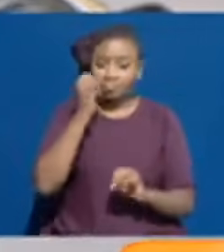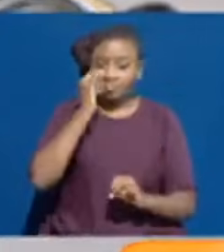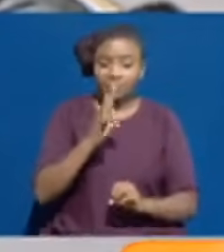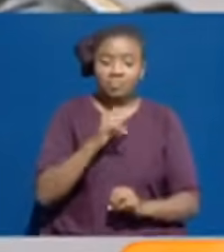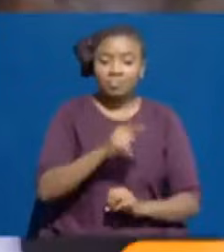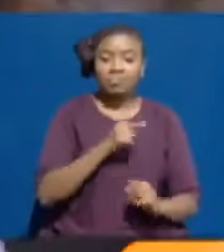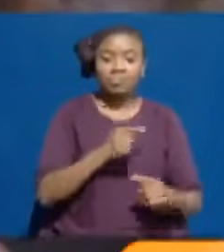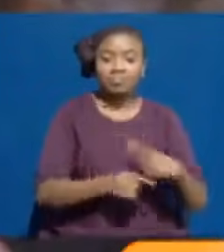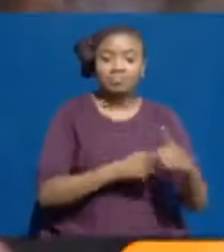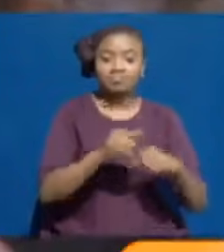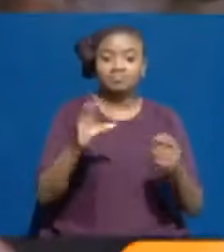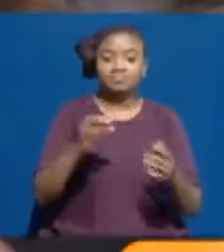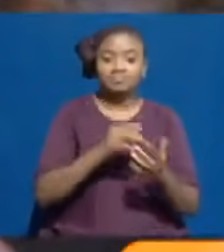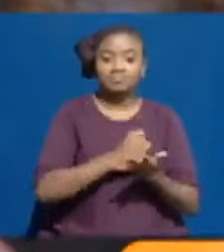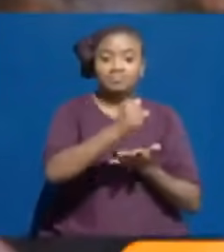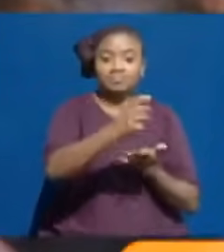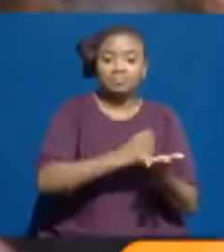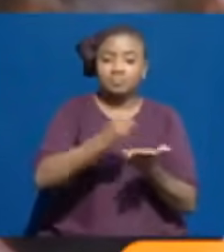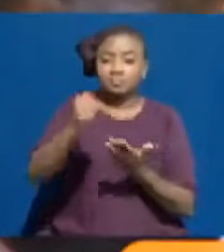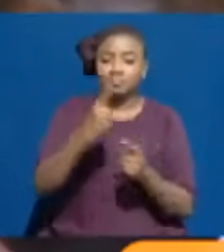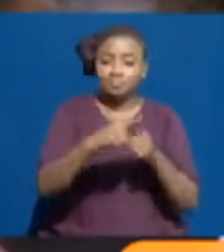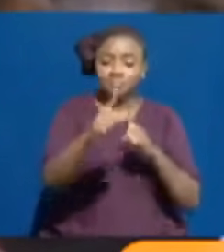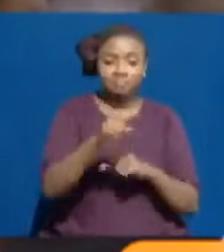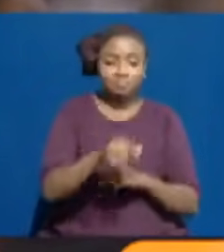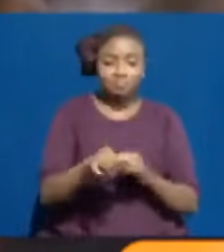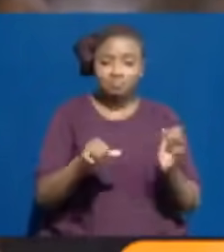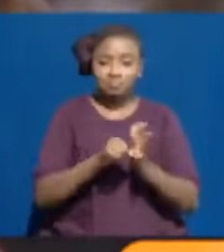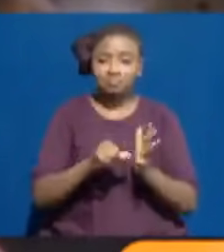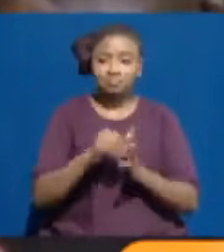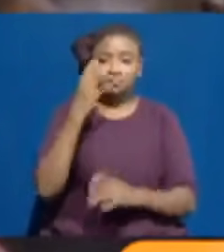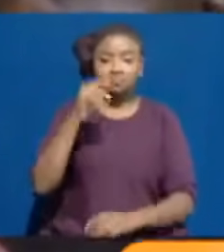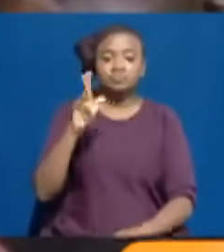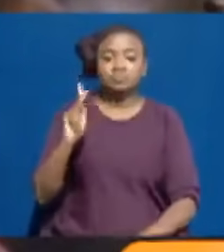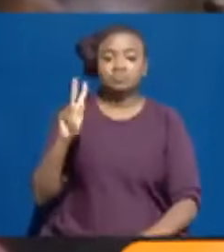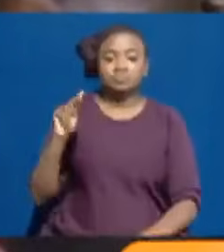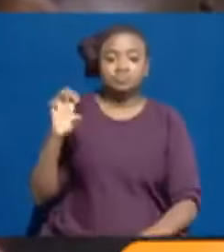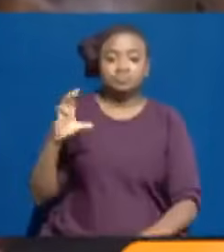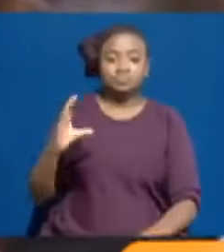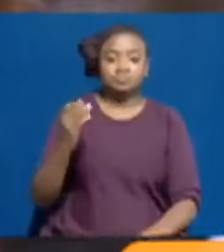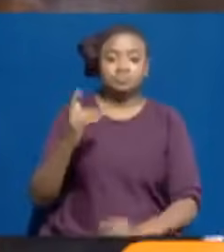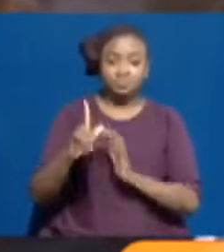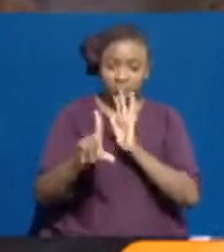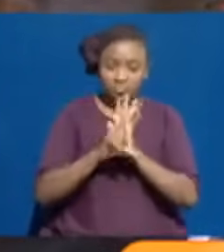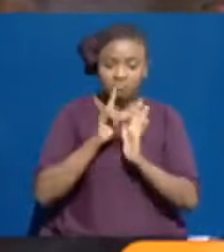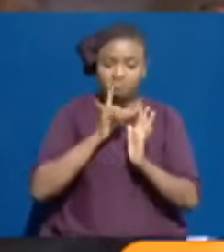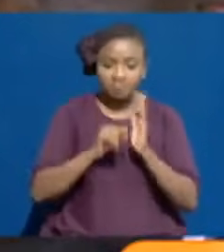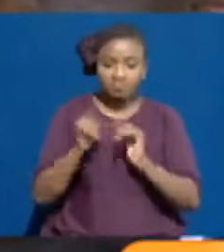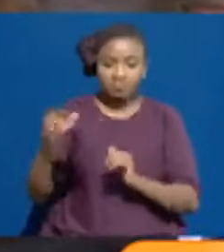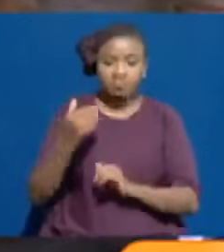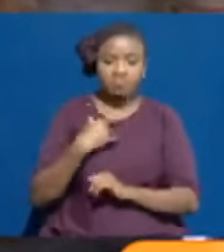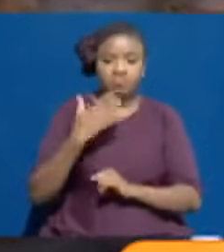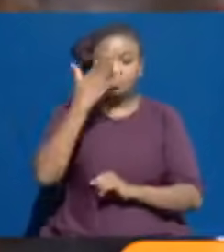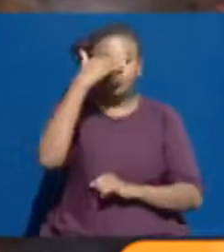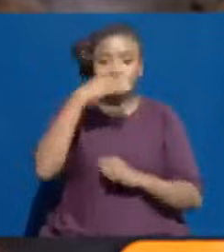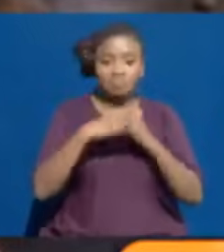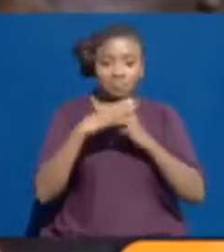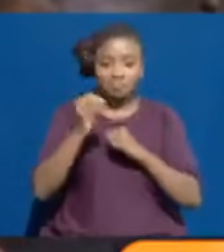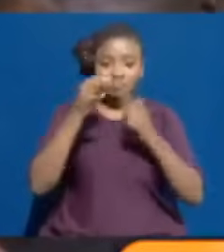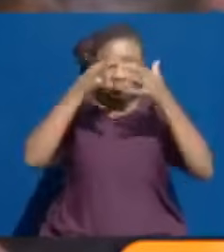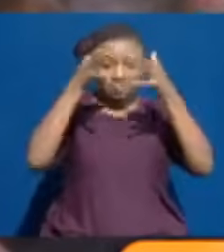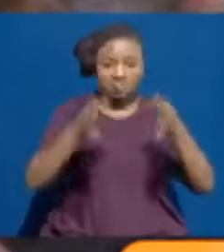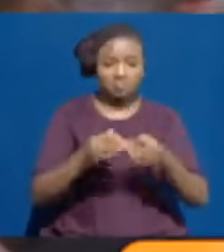to continue. Kenya National Examination Council, by law, has 90 days to make a decision.